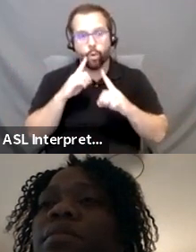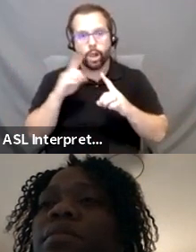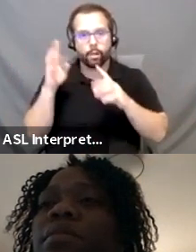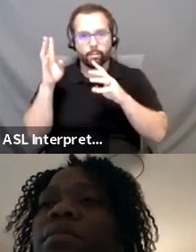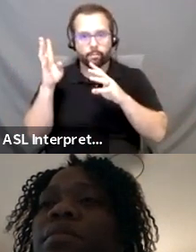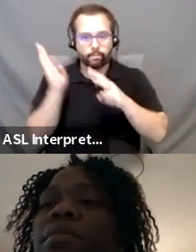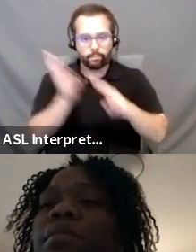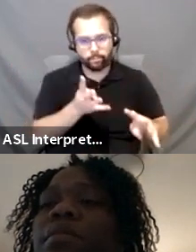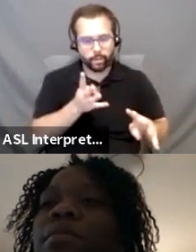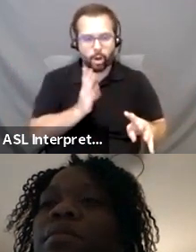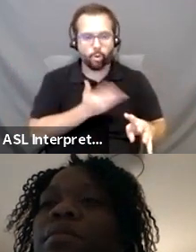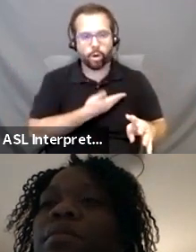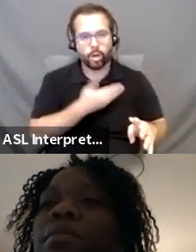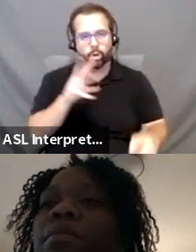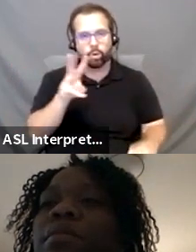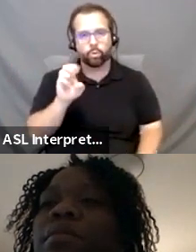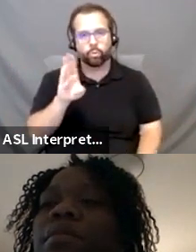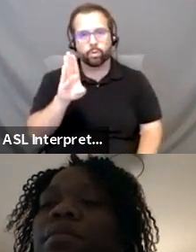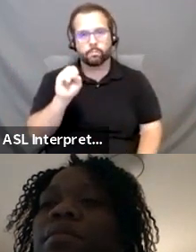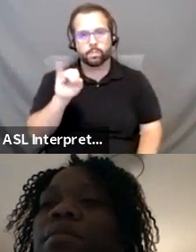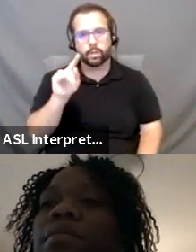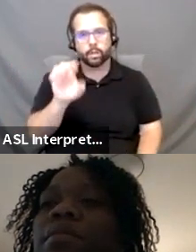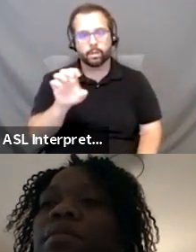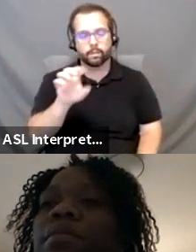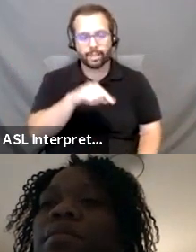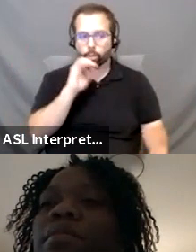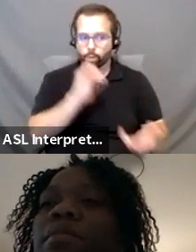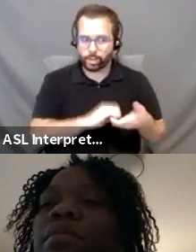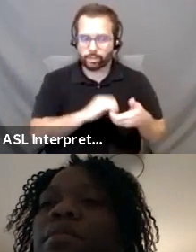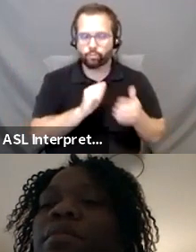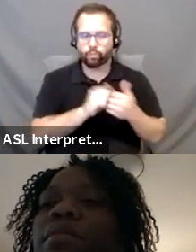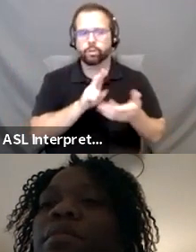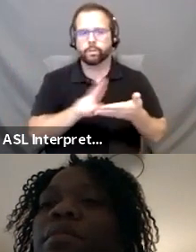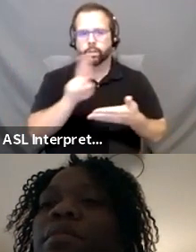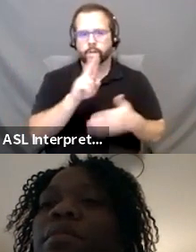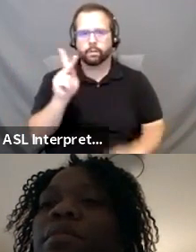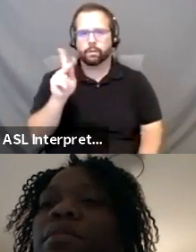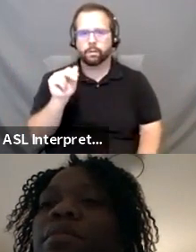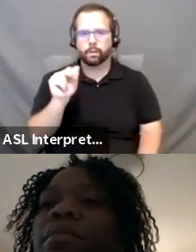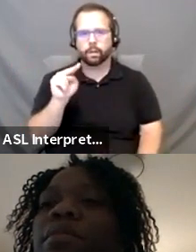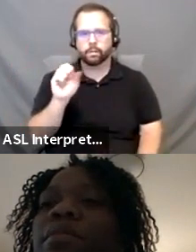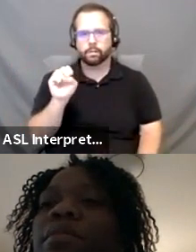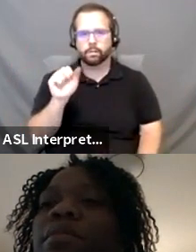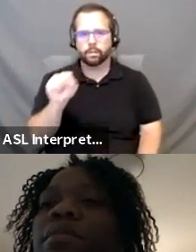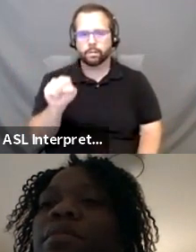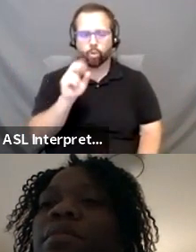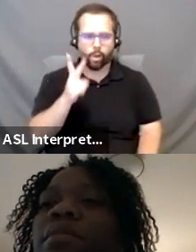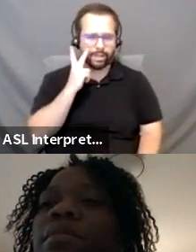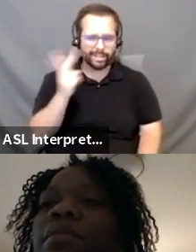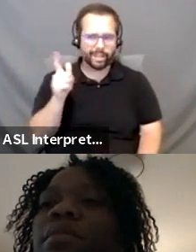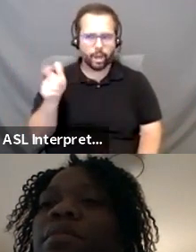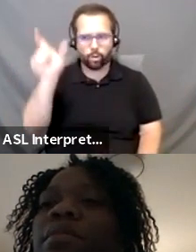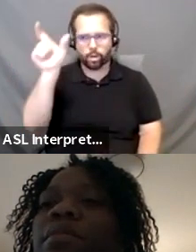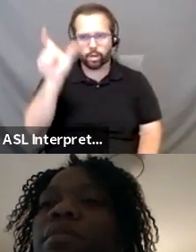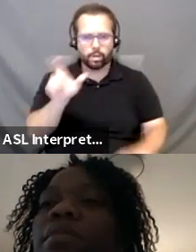is a partnership with the University of Kansas, you'll find that on our partnership tab as well. But you can keep up with it right on our